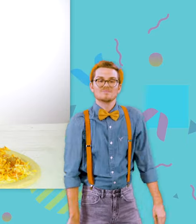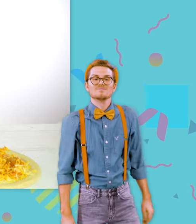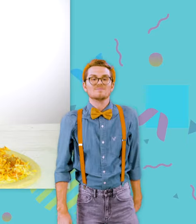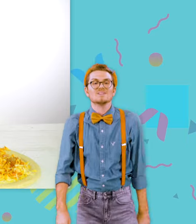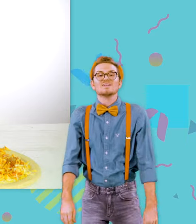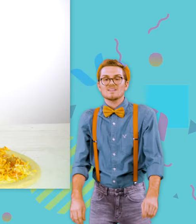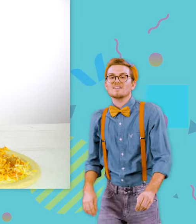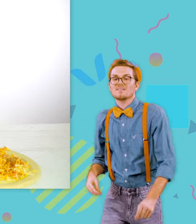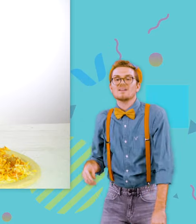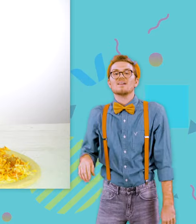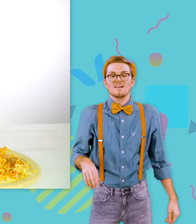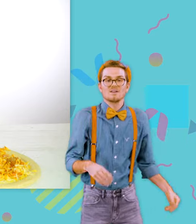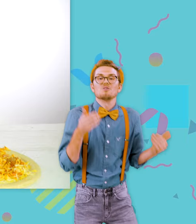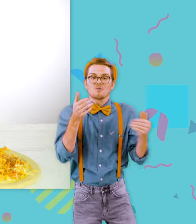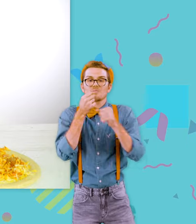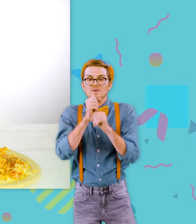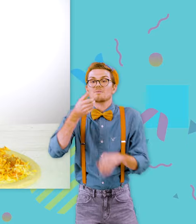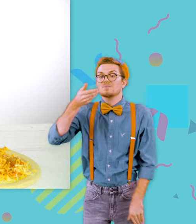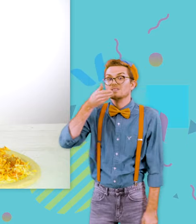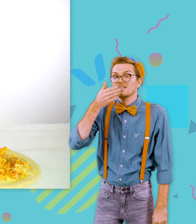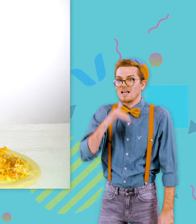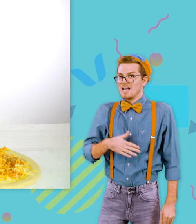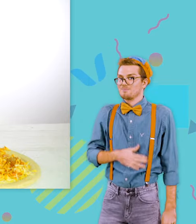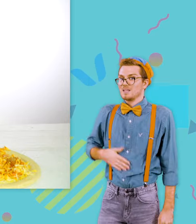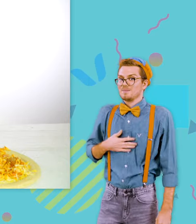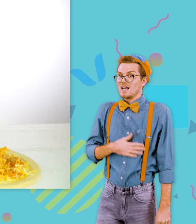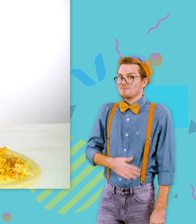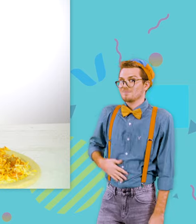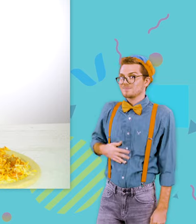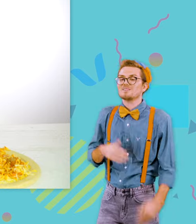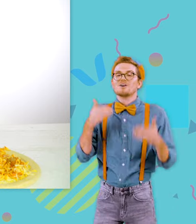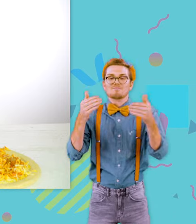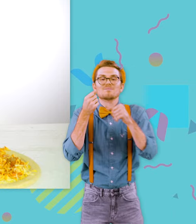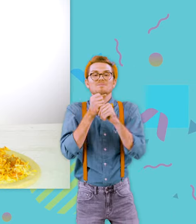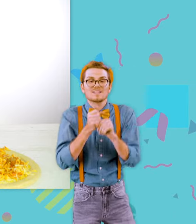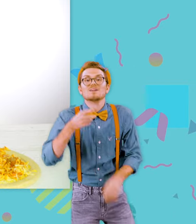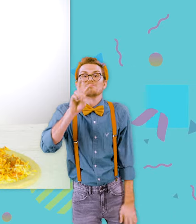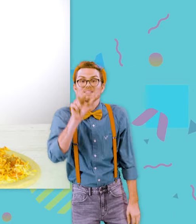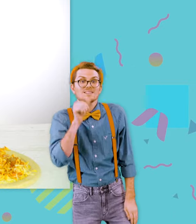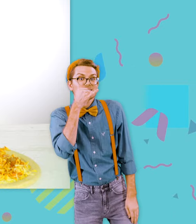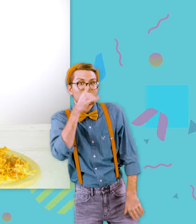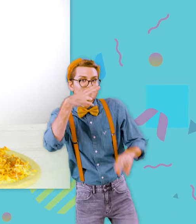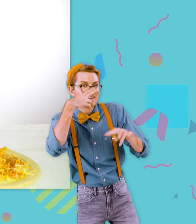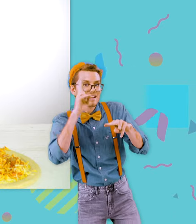Let's make a funny fun pizza. Let's make a pizza that's yummy yum.